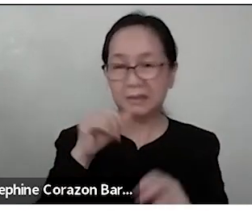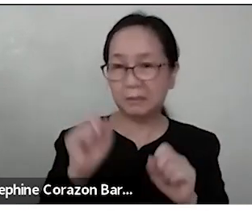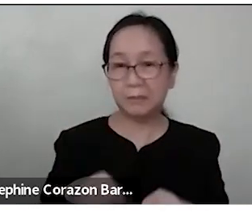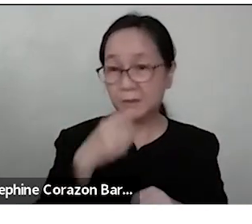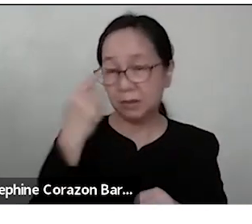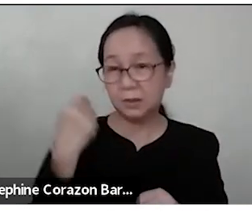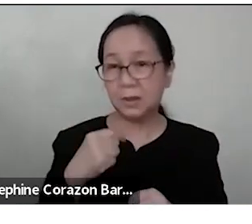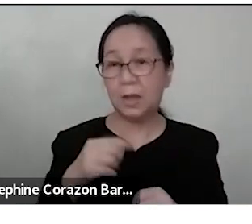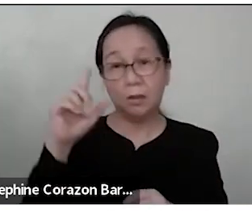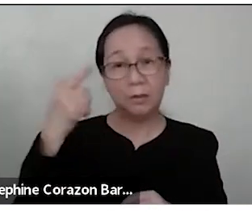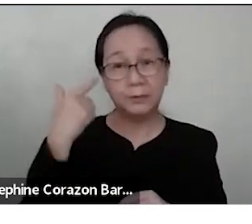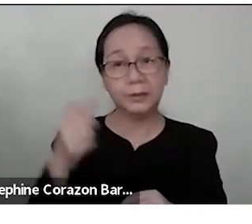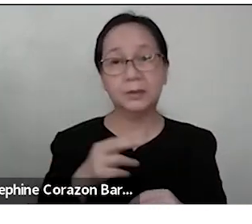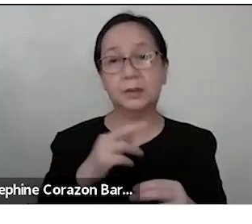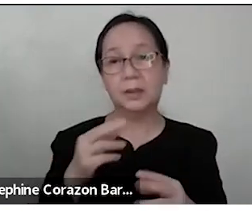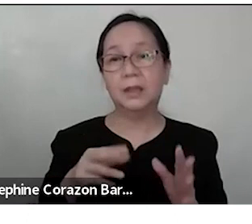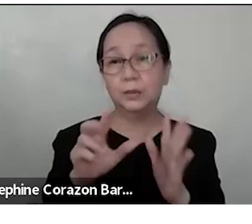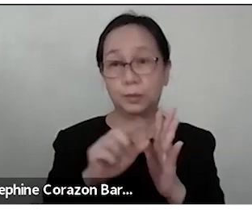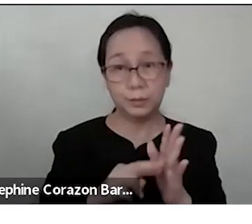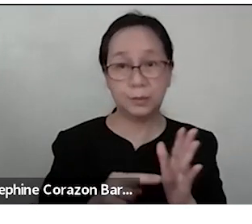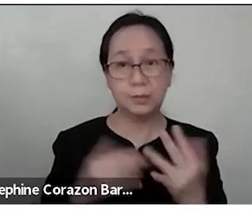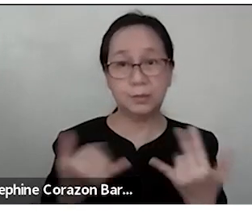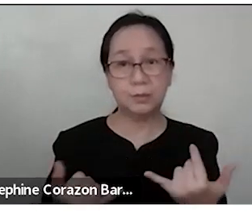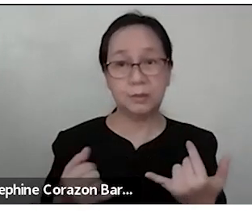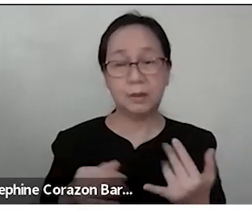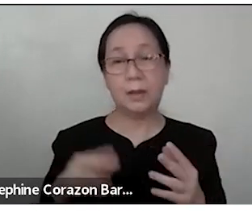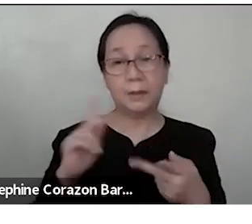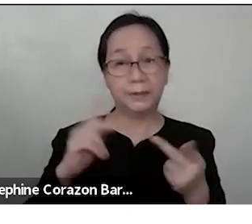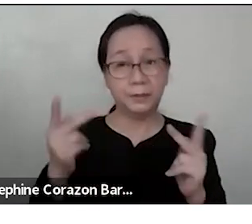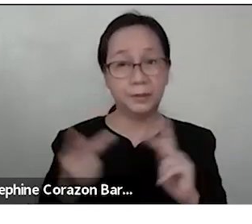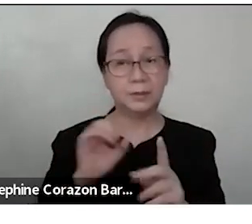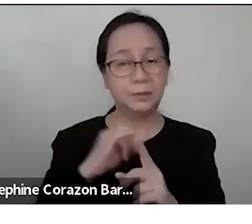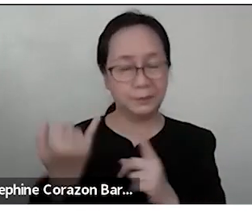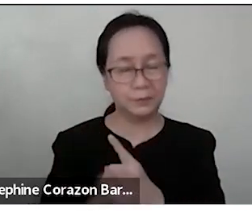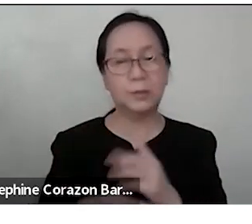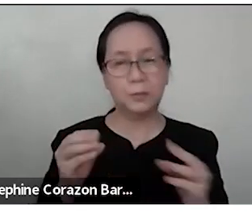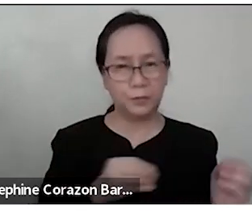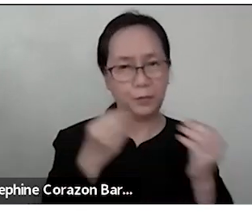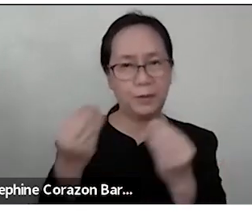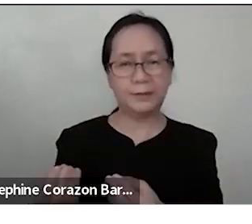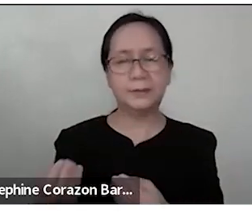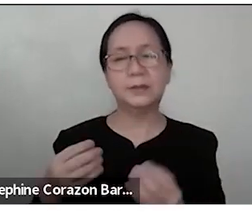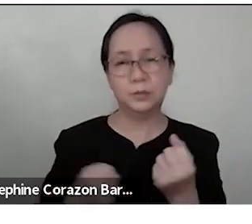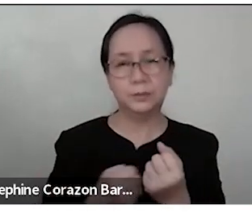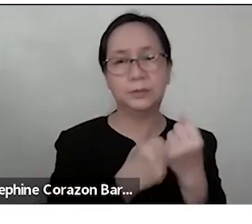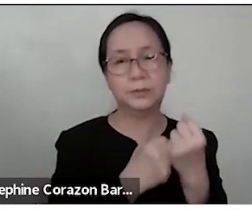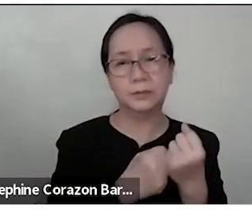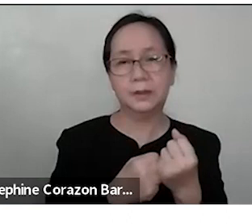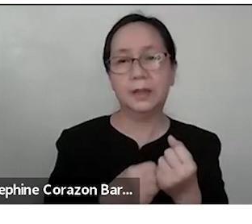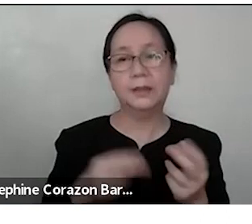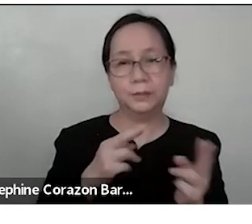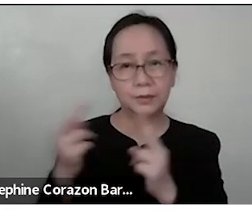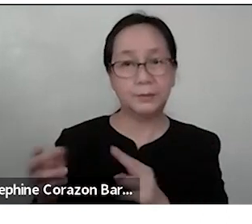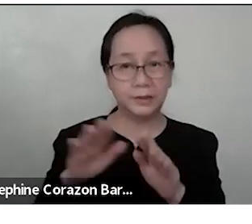government regulations on procurement. So the partner civil society organizations had to be the ones to provide this type of support being requested